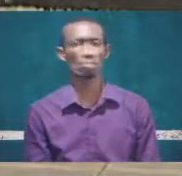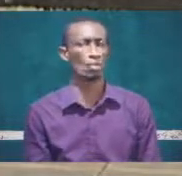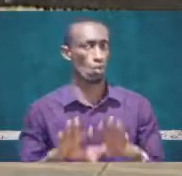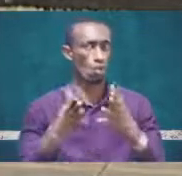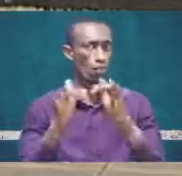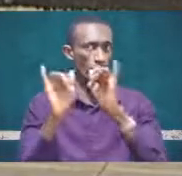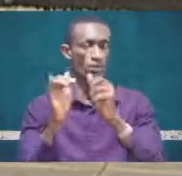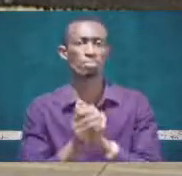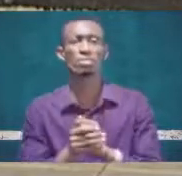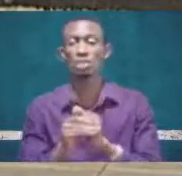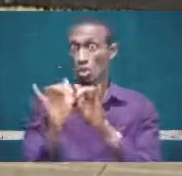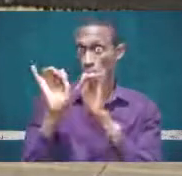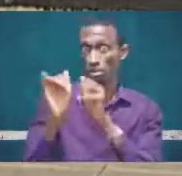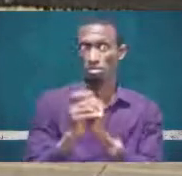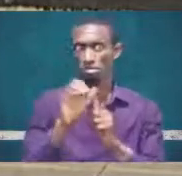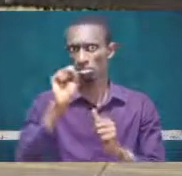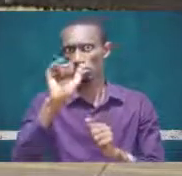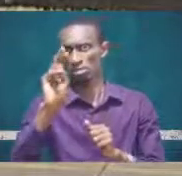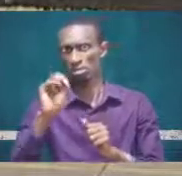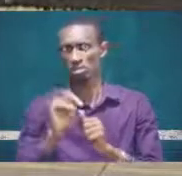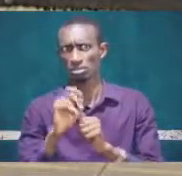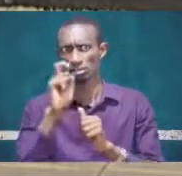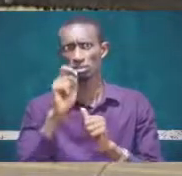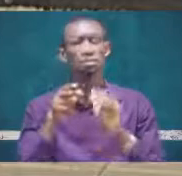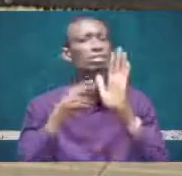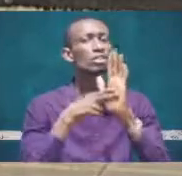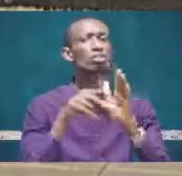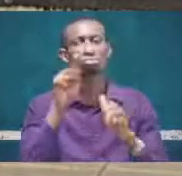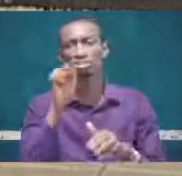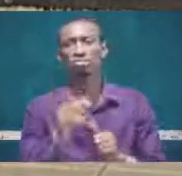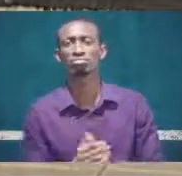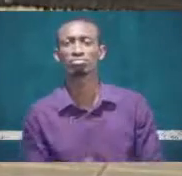sine x equals z, for instance.